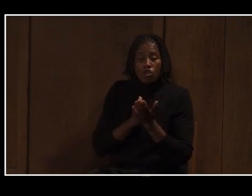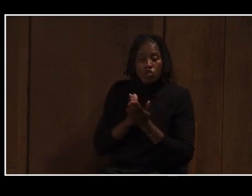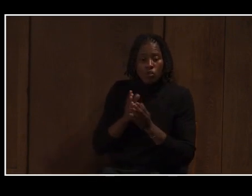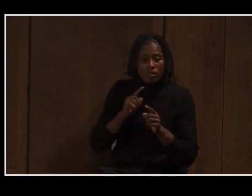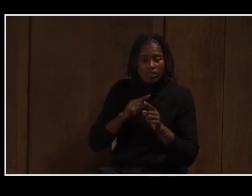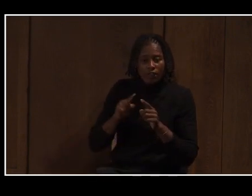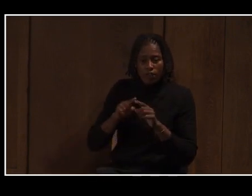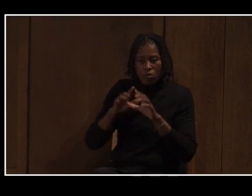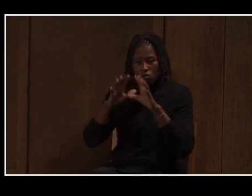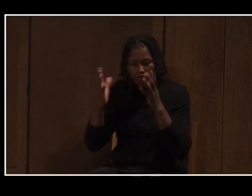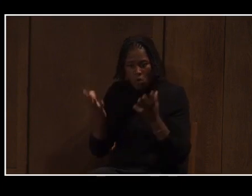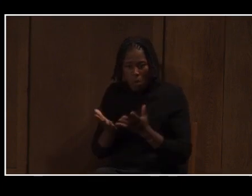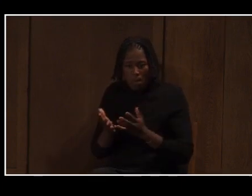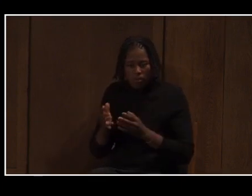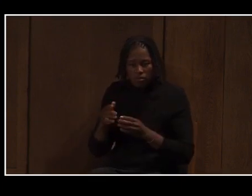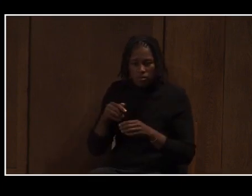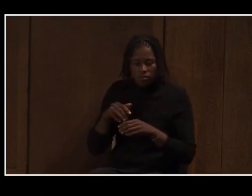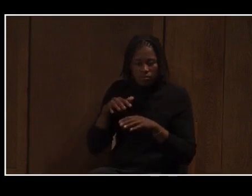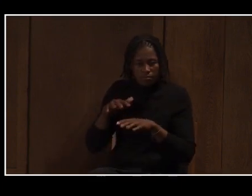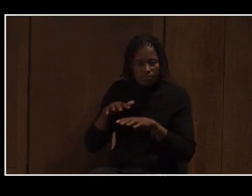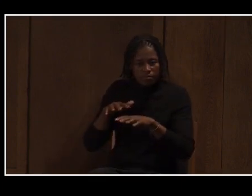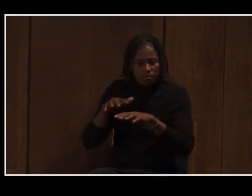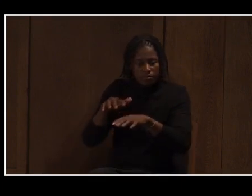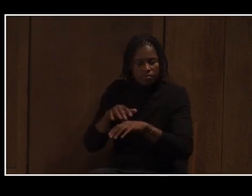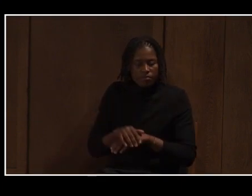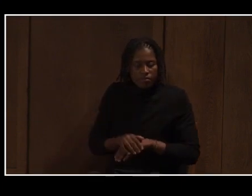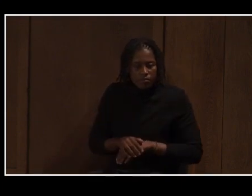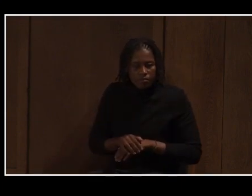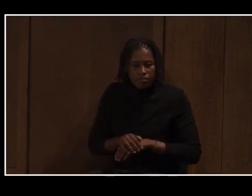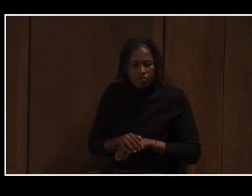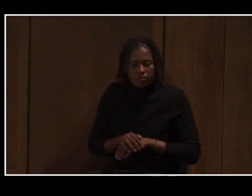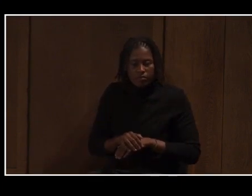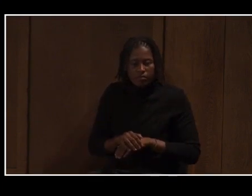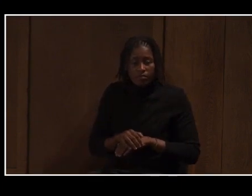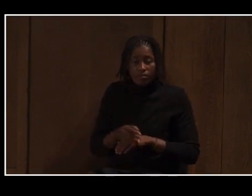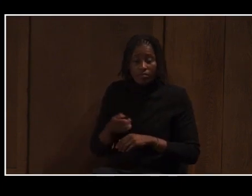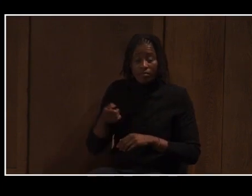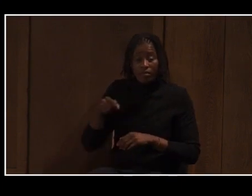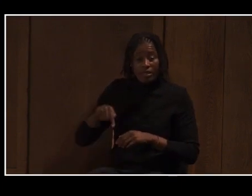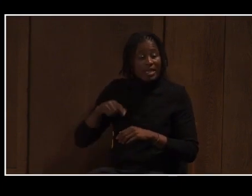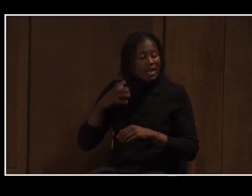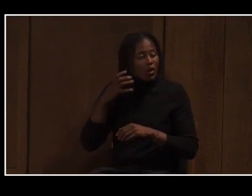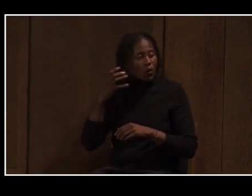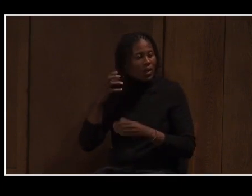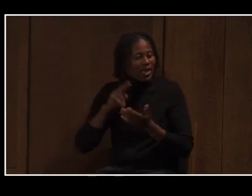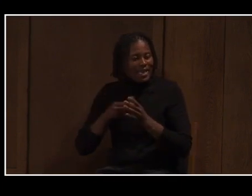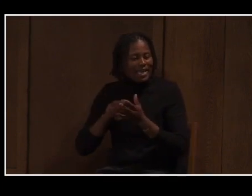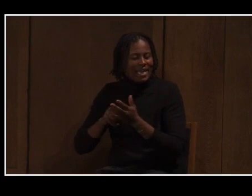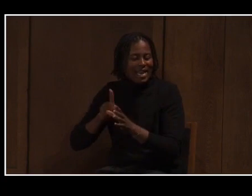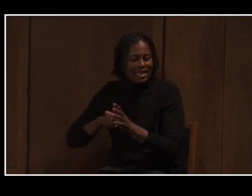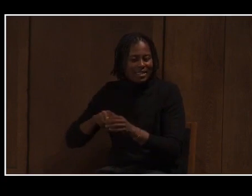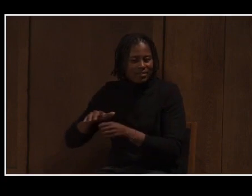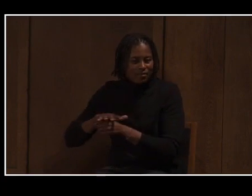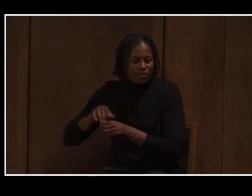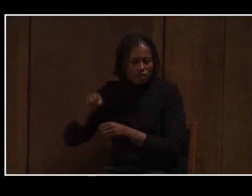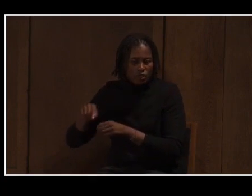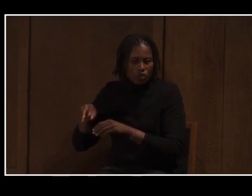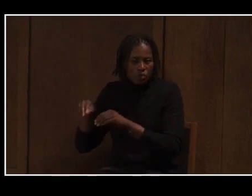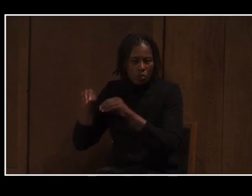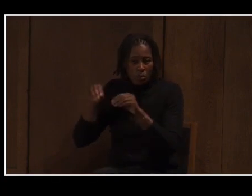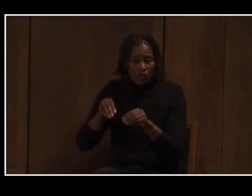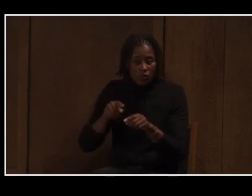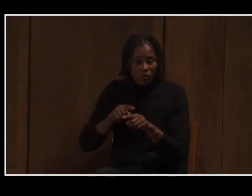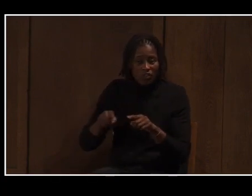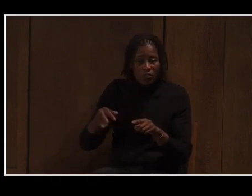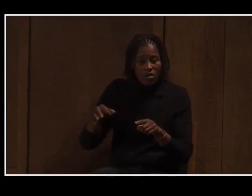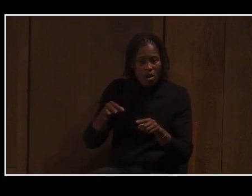realities, inhabiting that which cannot easily be touched. And in Nanny's case, she literally physically moved across the island in both